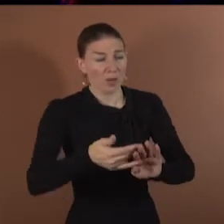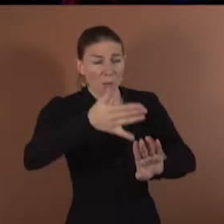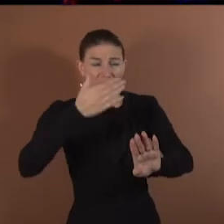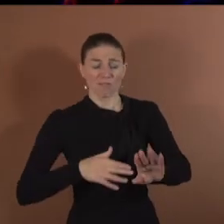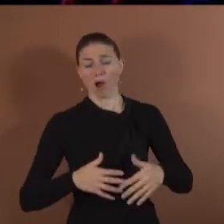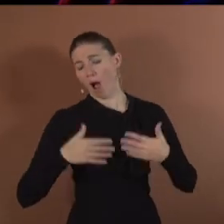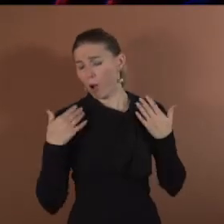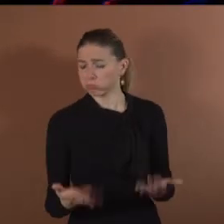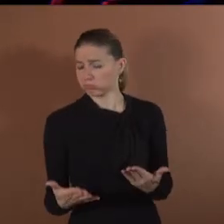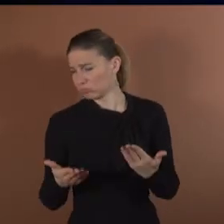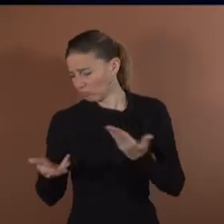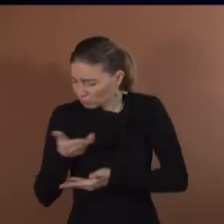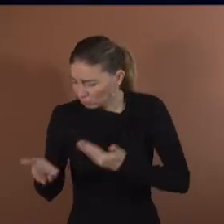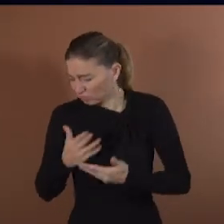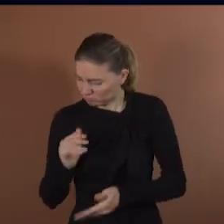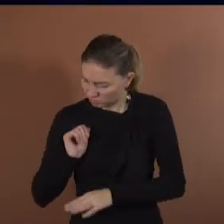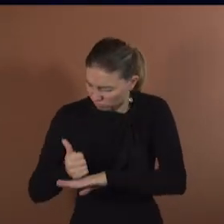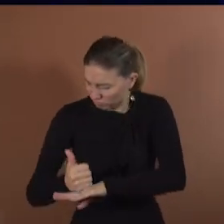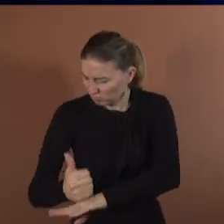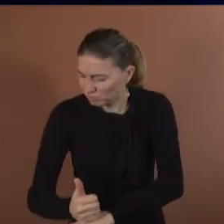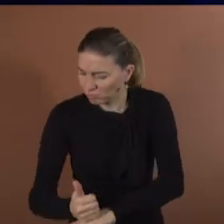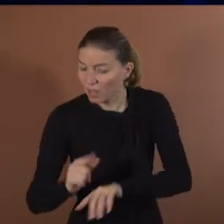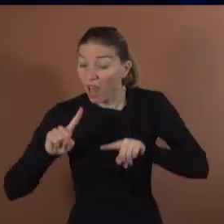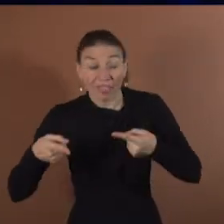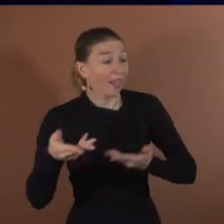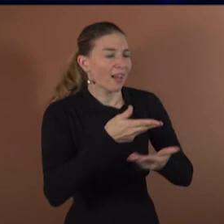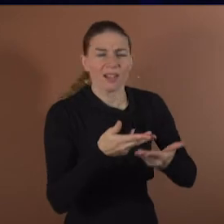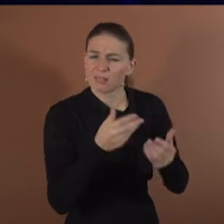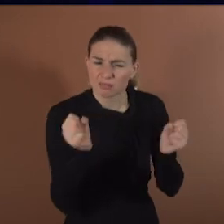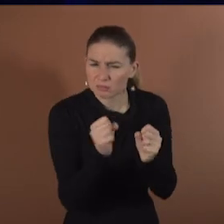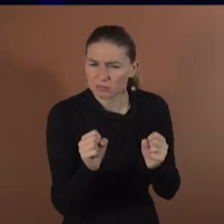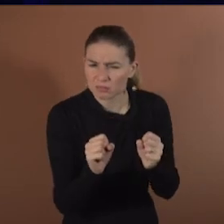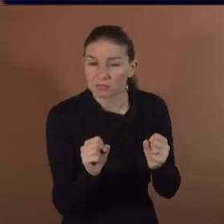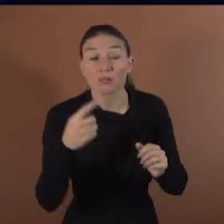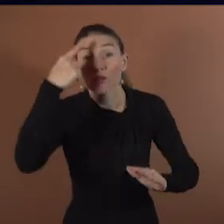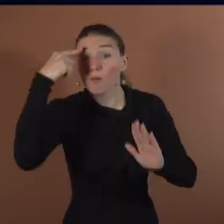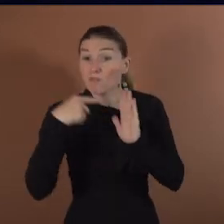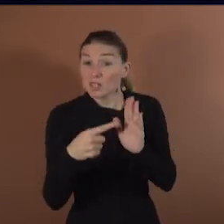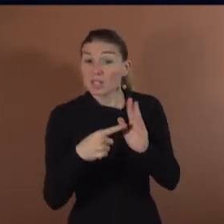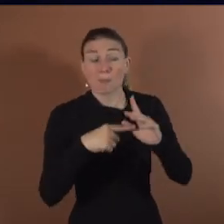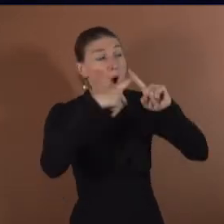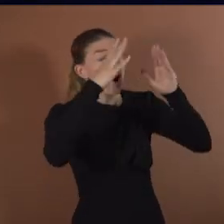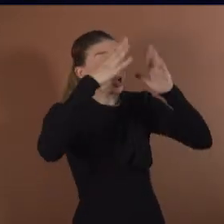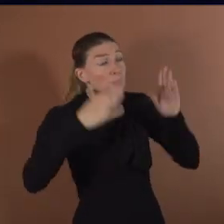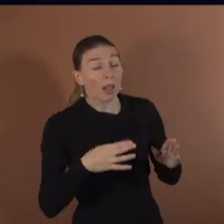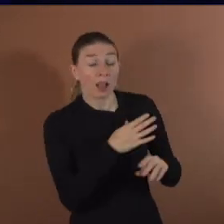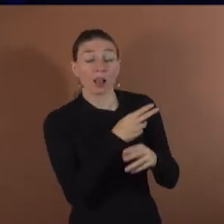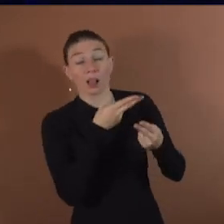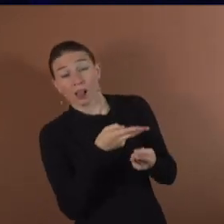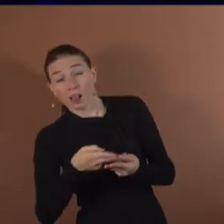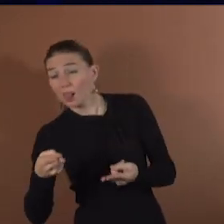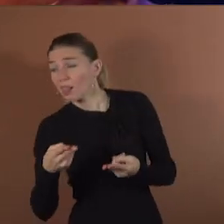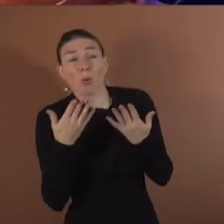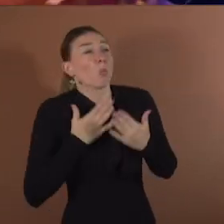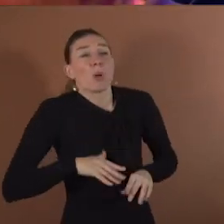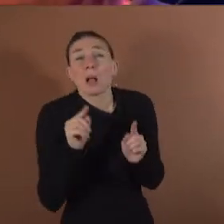conversation about changing the light bulbs in our hospitals without thinking about the impact of that on the rest of the world and on the rest of the planet, because if